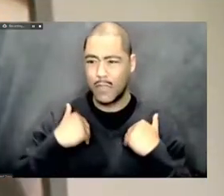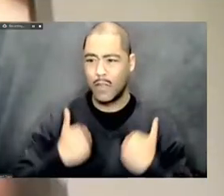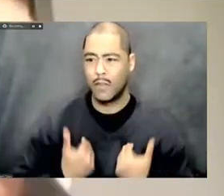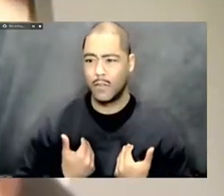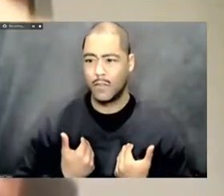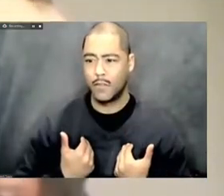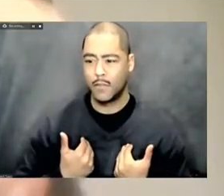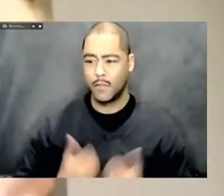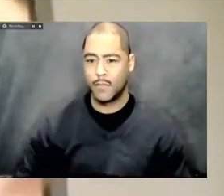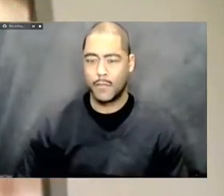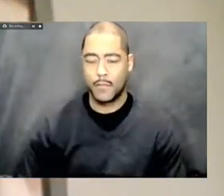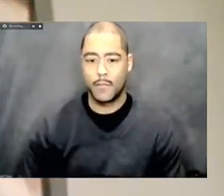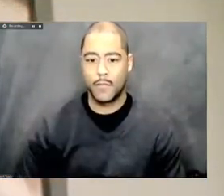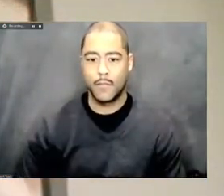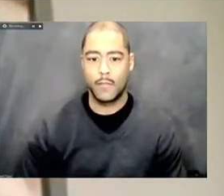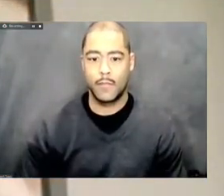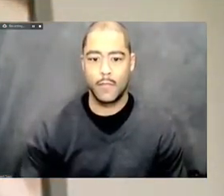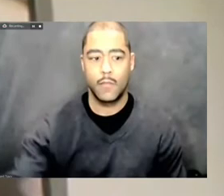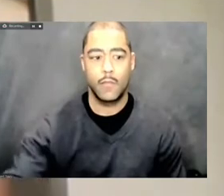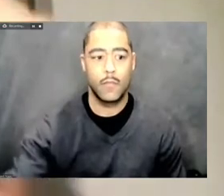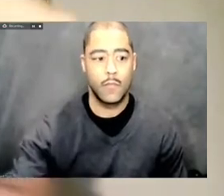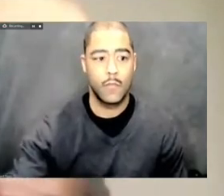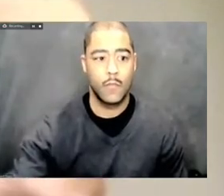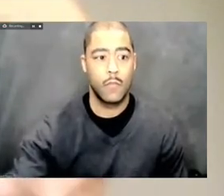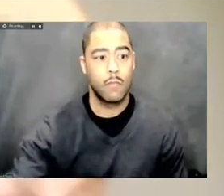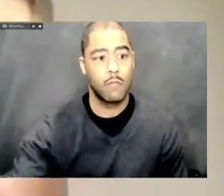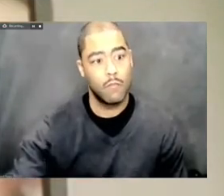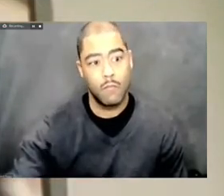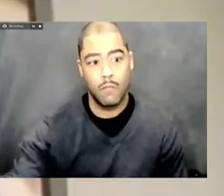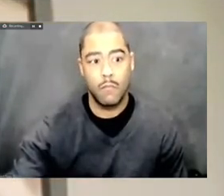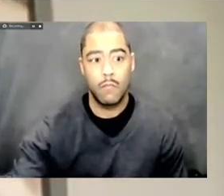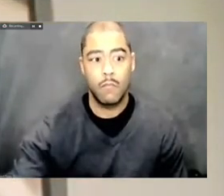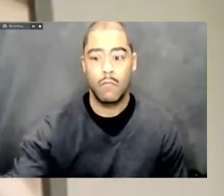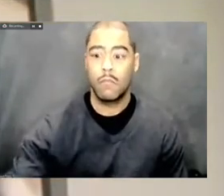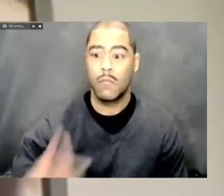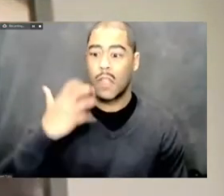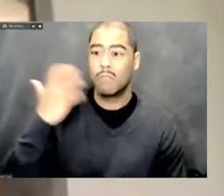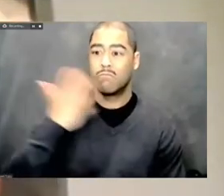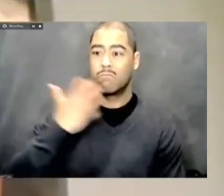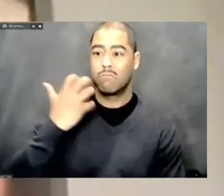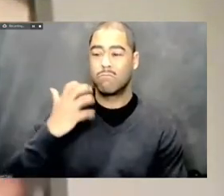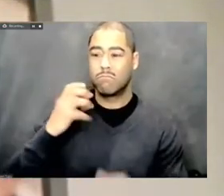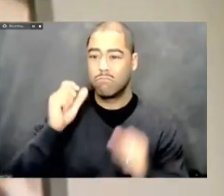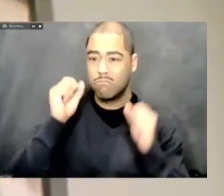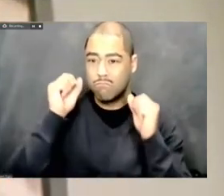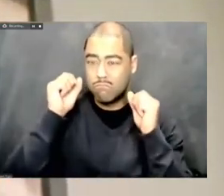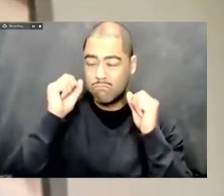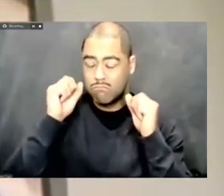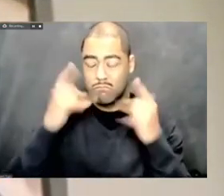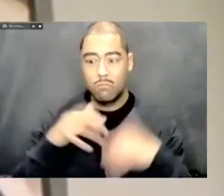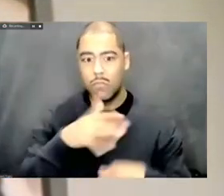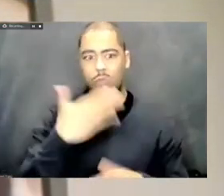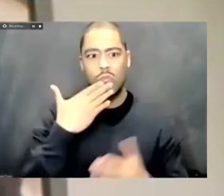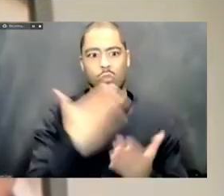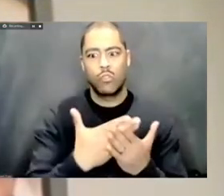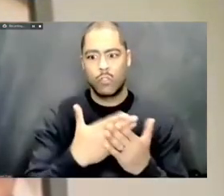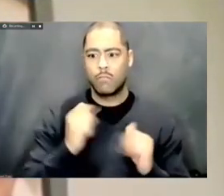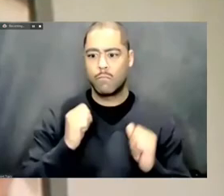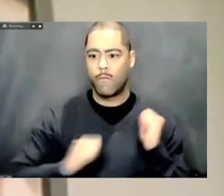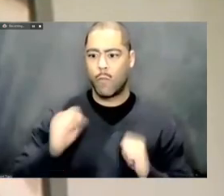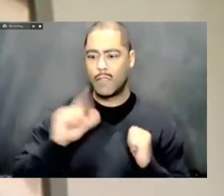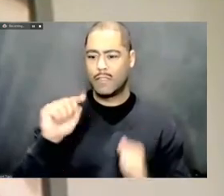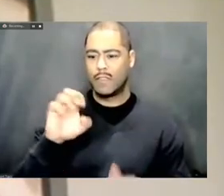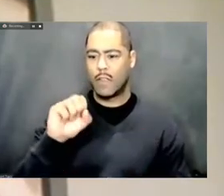Wow. Beautiful performance by Tessa Brubaker. Right now we're going to move on to our next